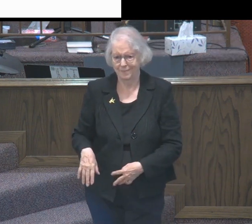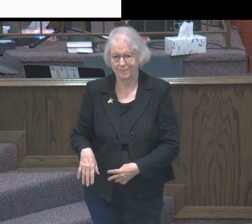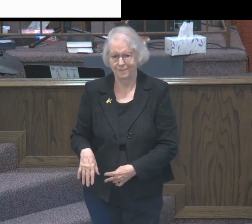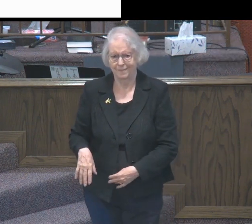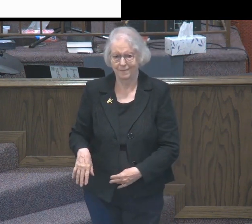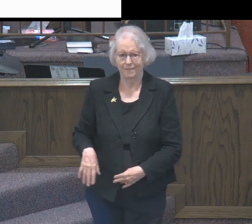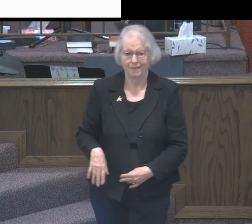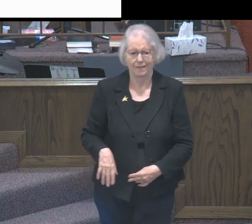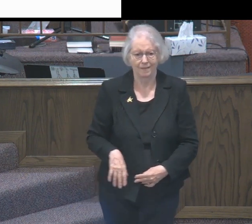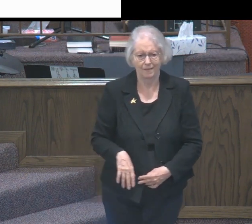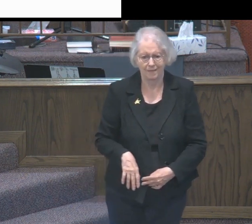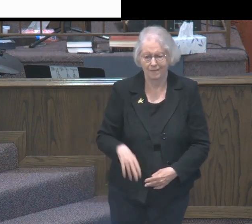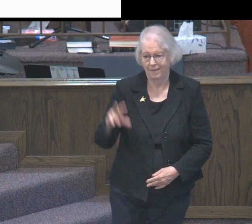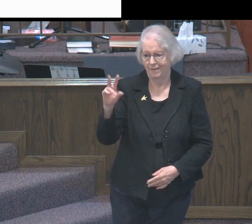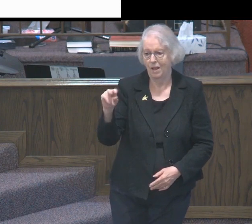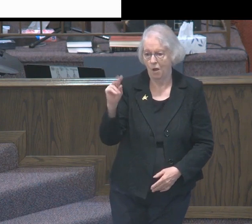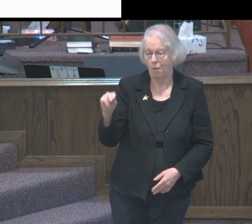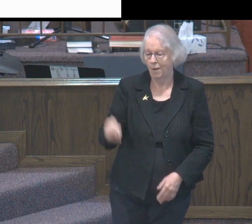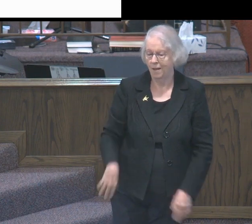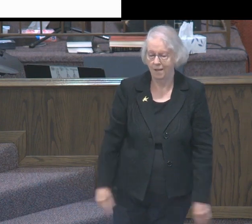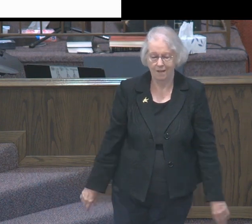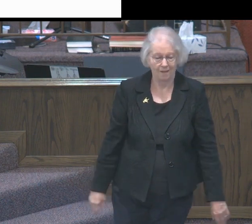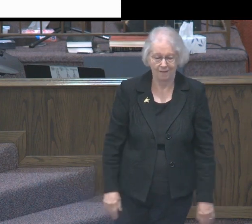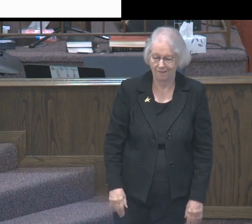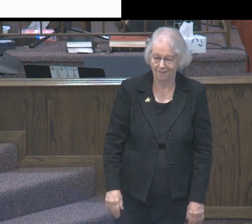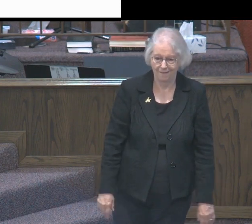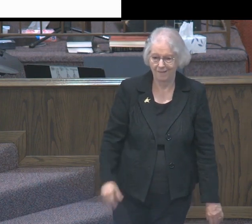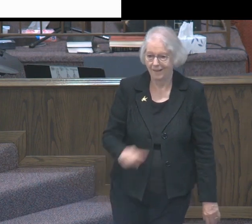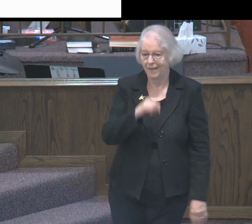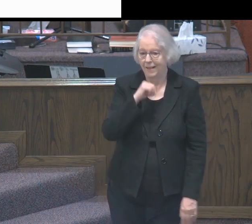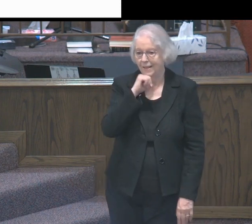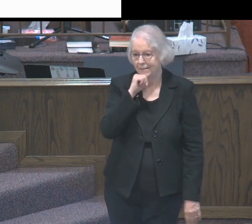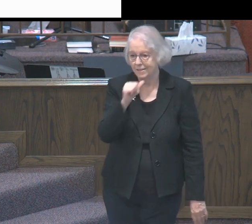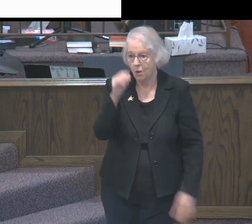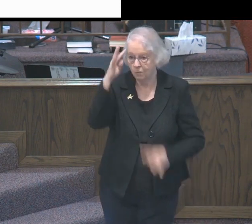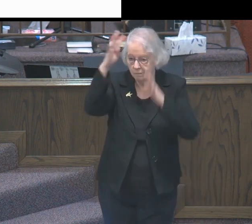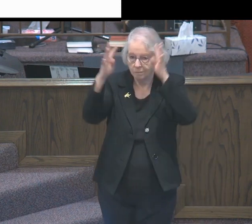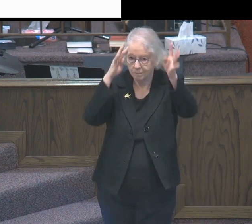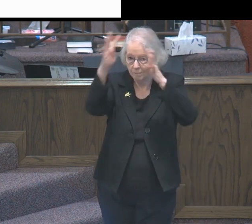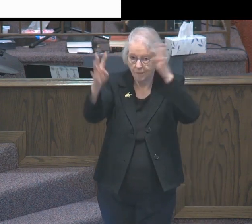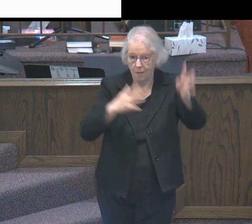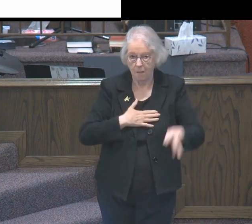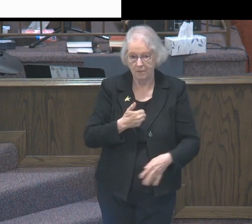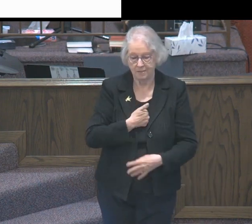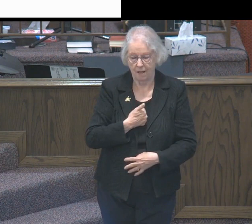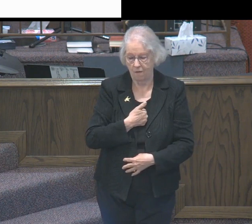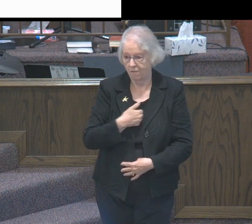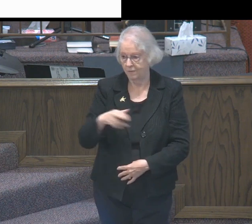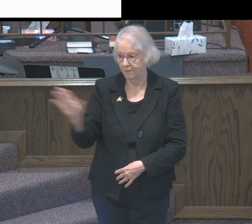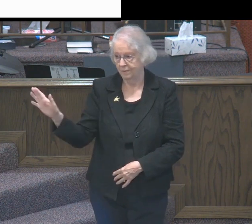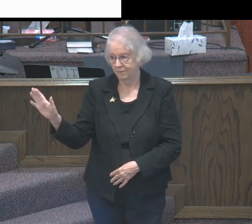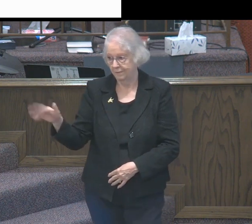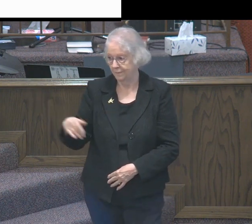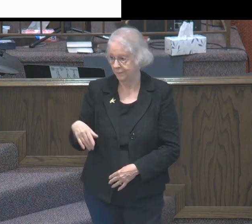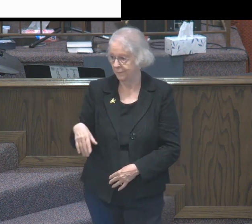kid's cut won't get infected. And if I do anything other than what the law says, then I'm not trusting enough. I don't have